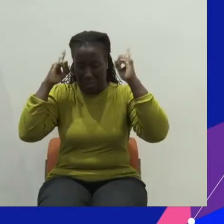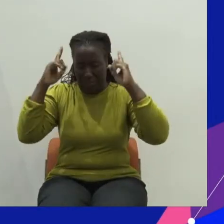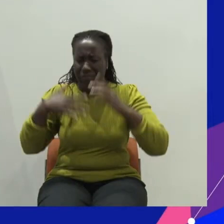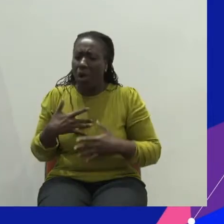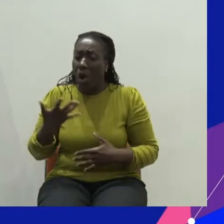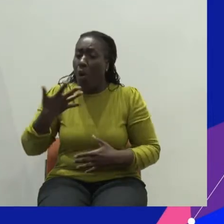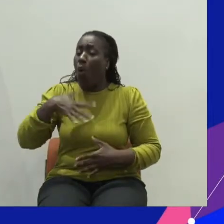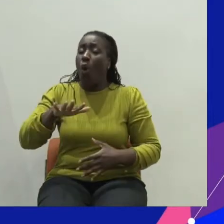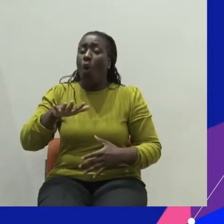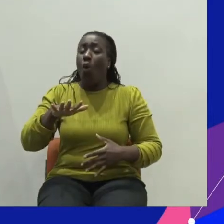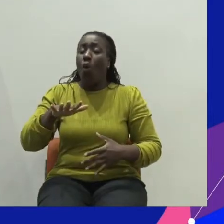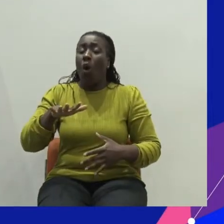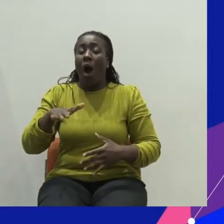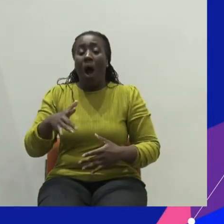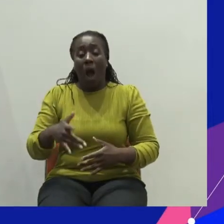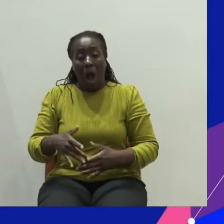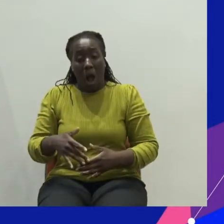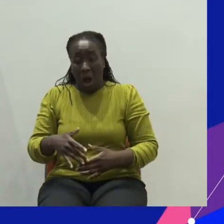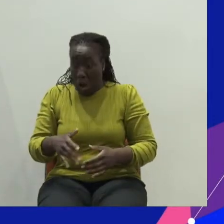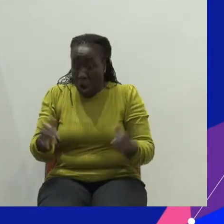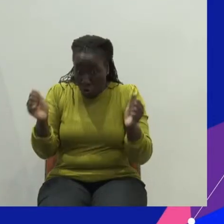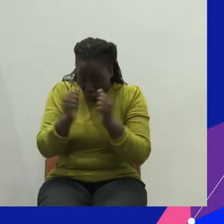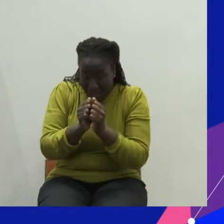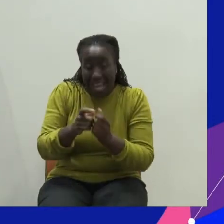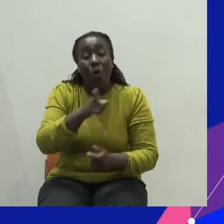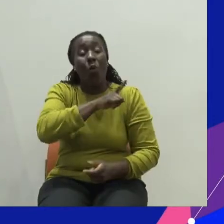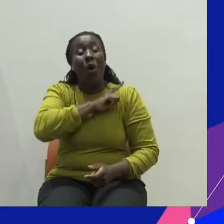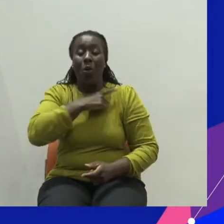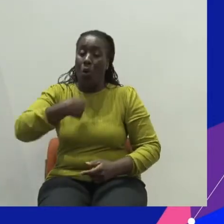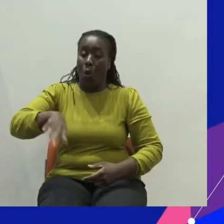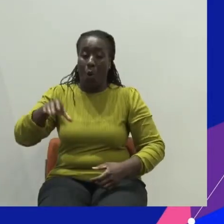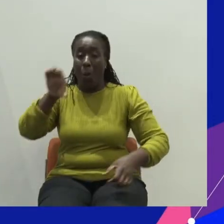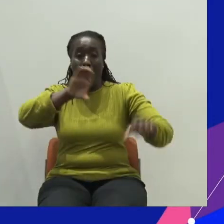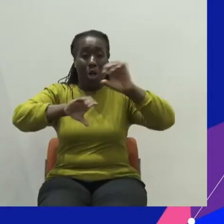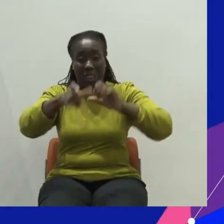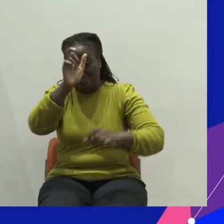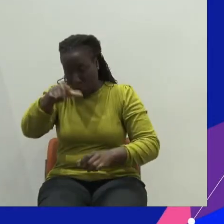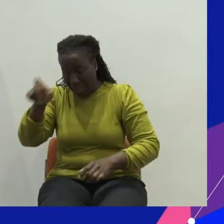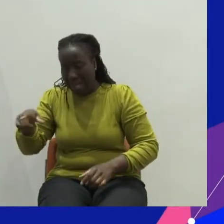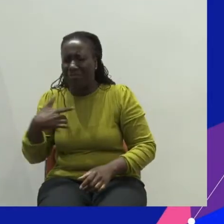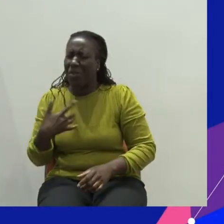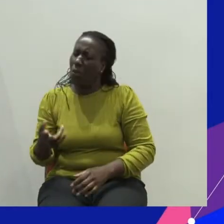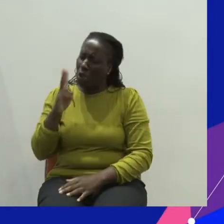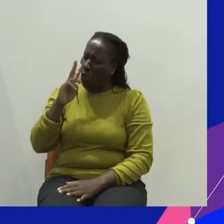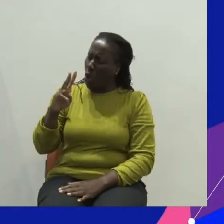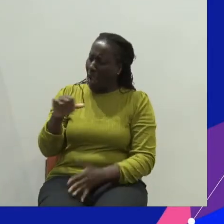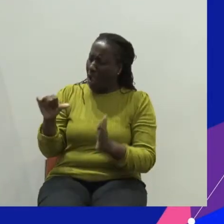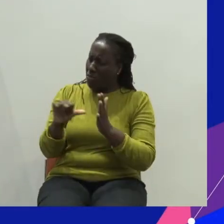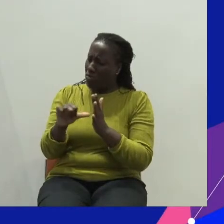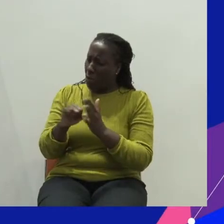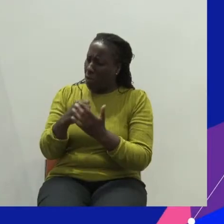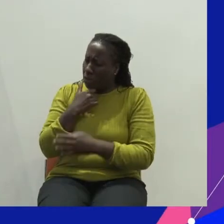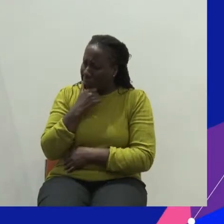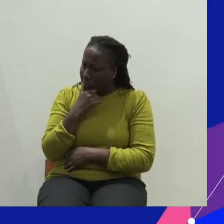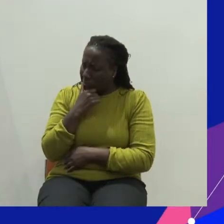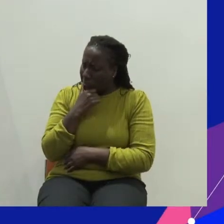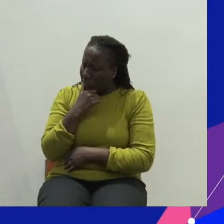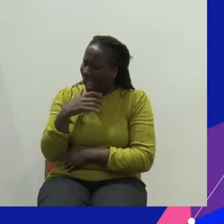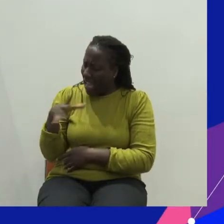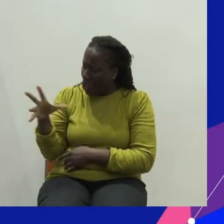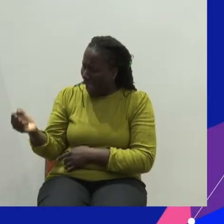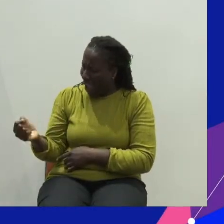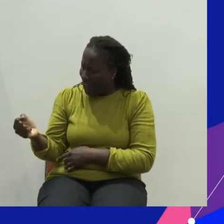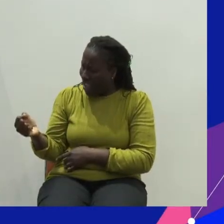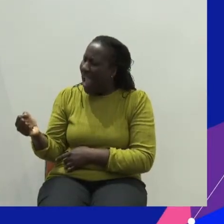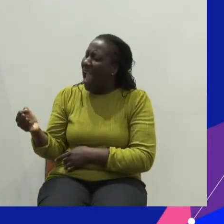quite sold on making stuff in biology here. But when you show an oil drum at the beginning and you're looking at just that little bit we turn into useful products, yes. How